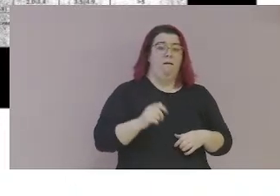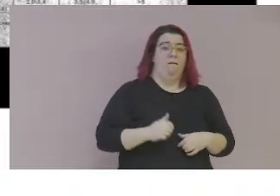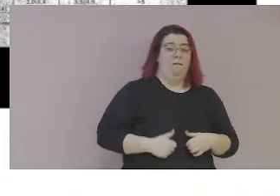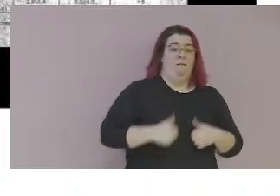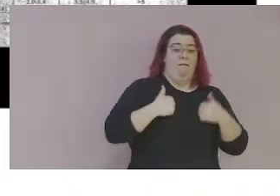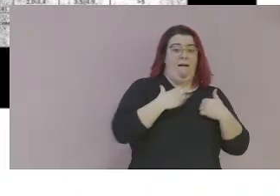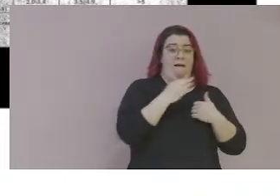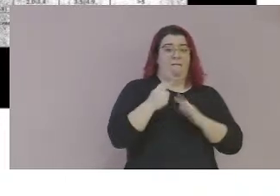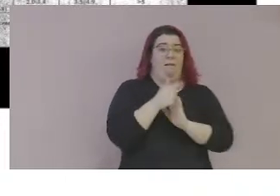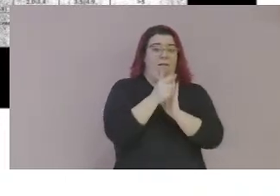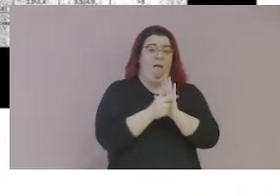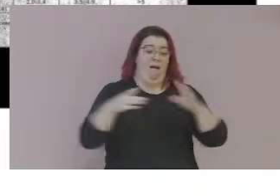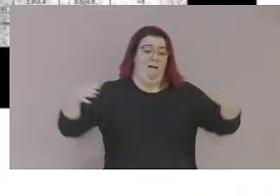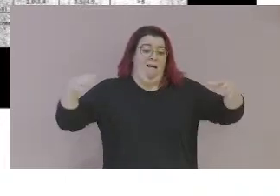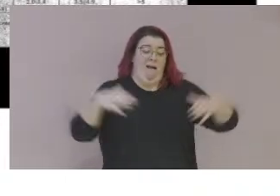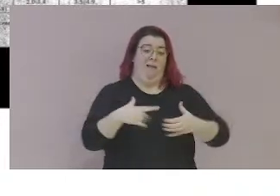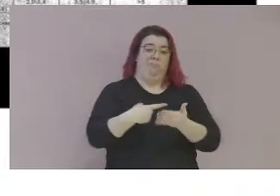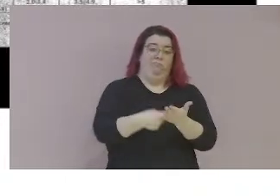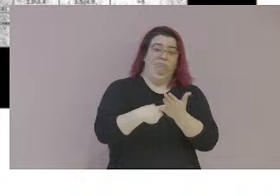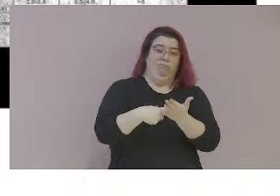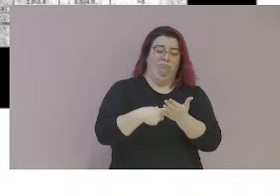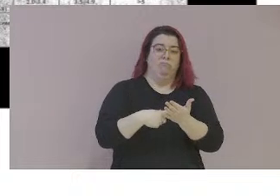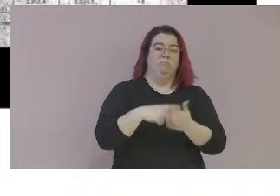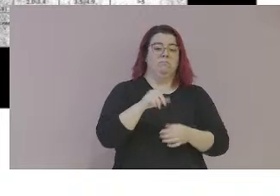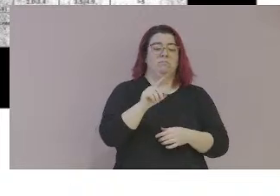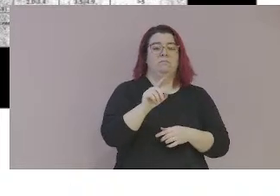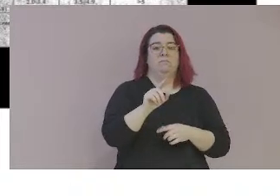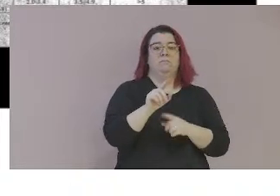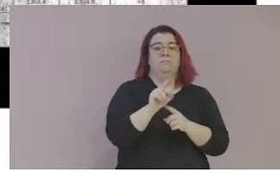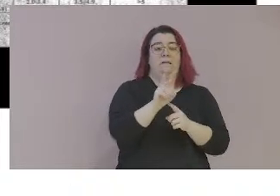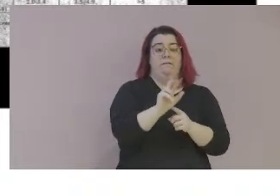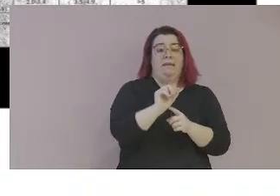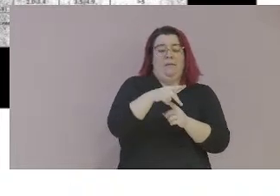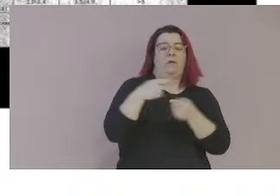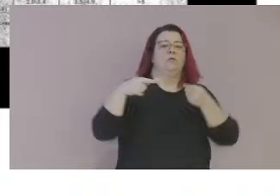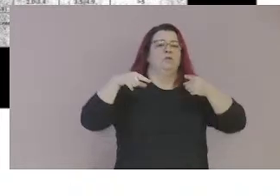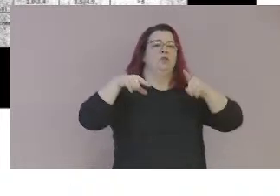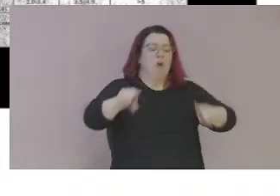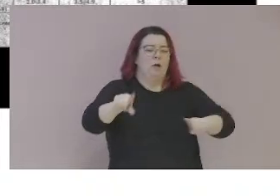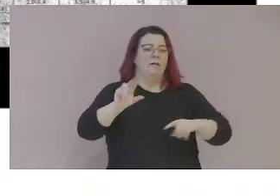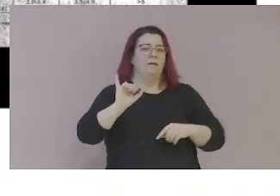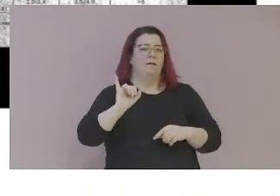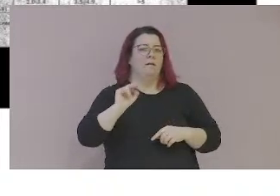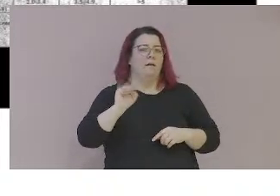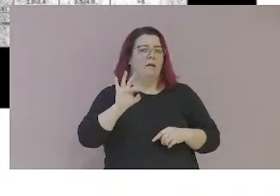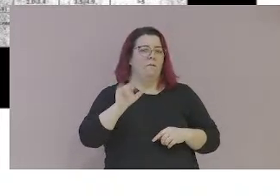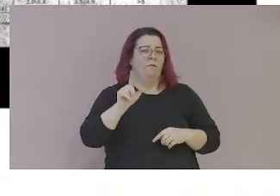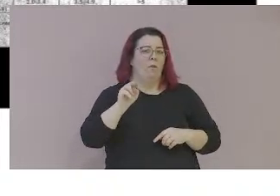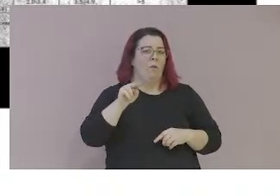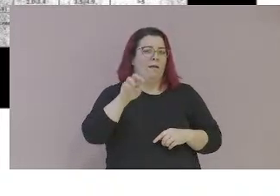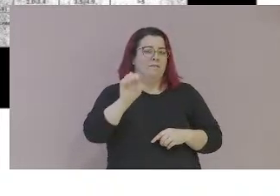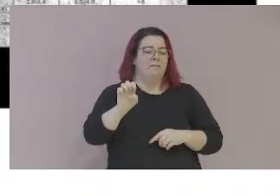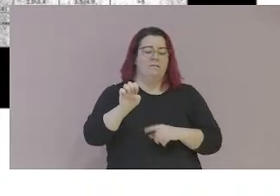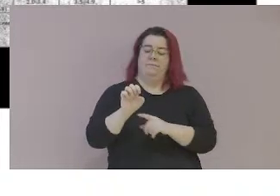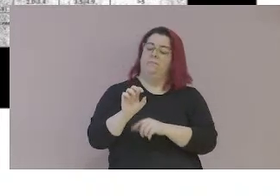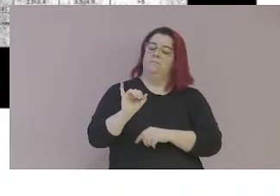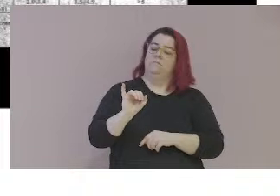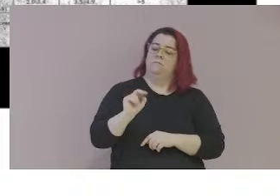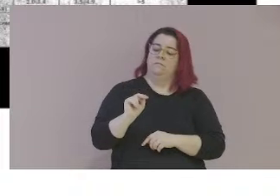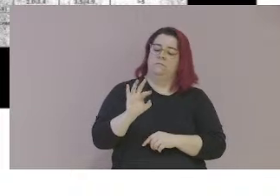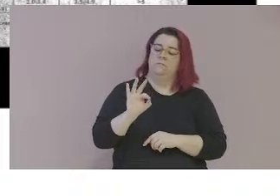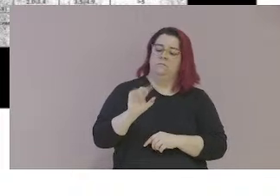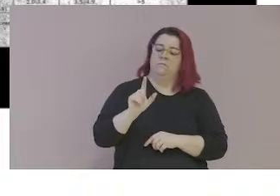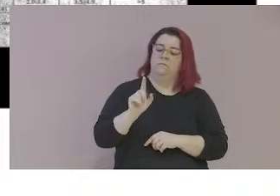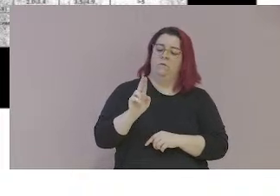in ventilator allocation in an influenza pandemic in March 2006. It was